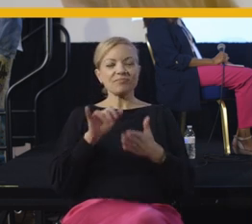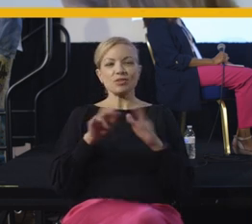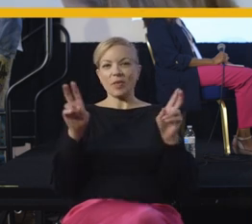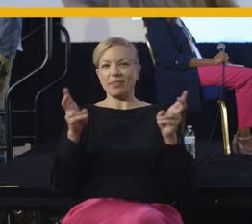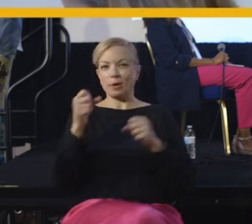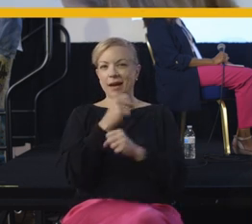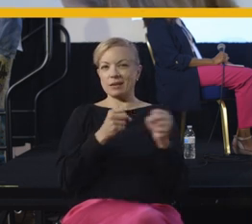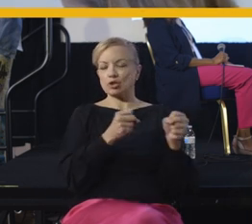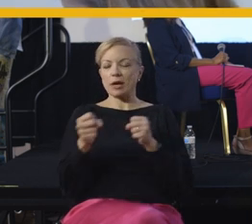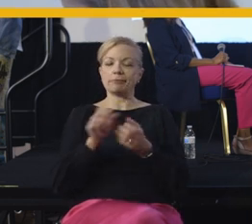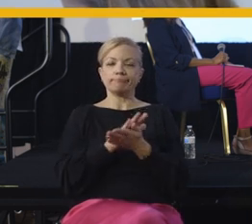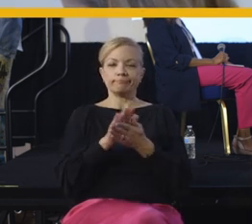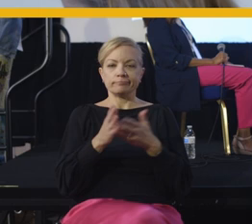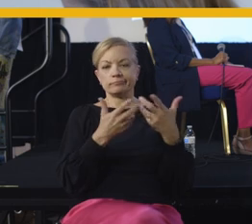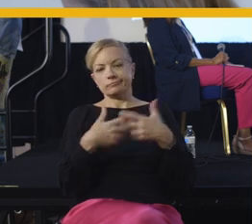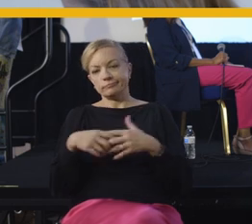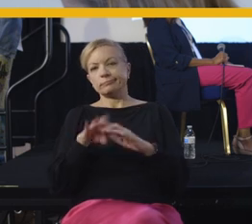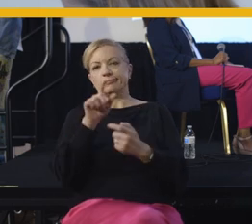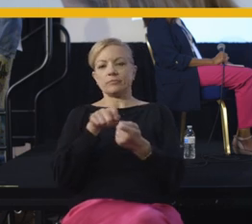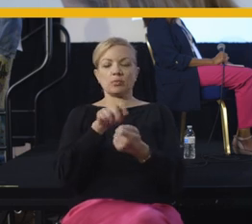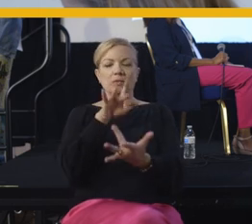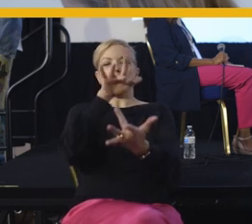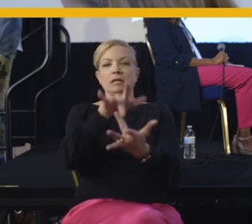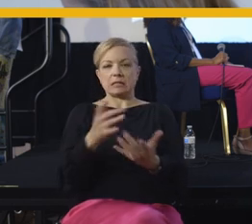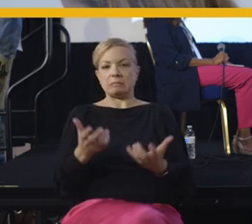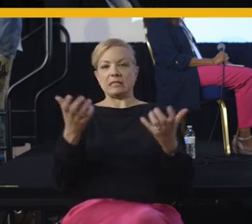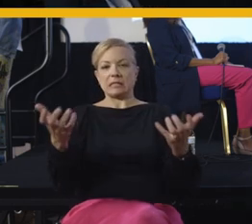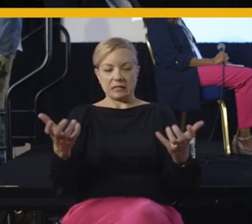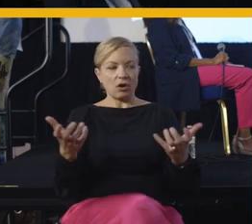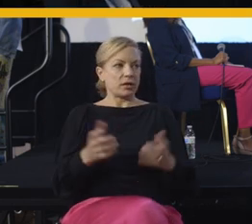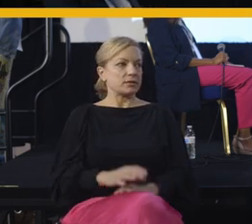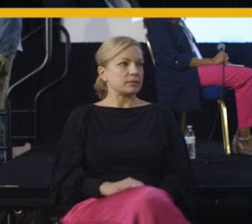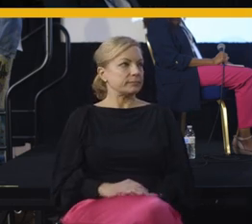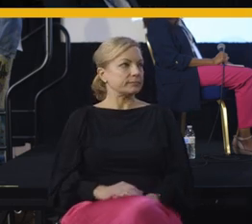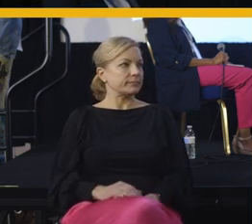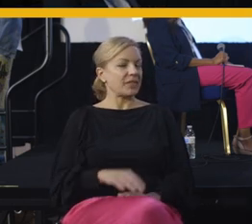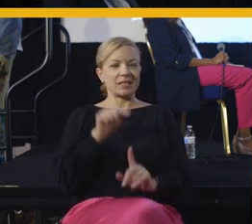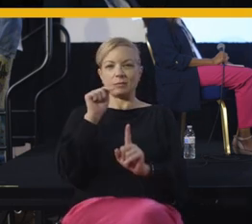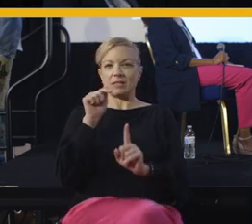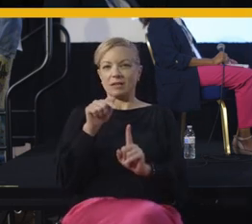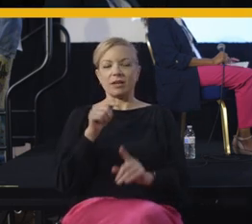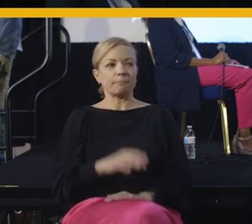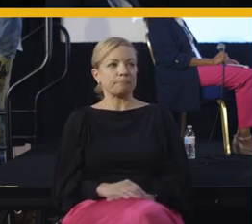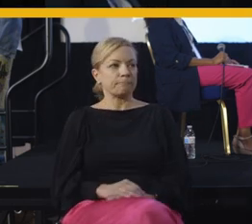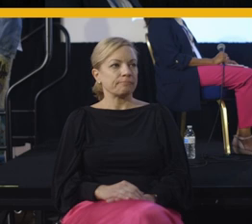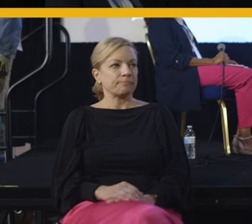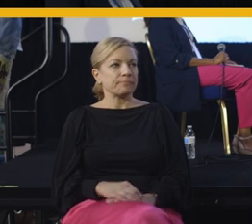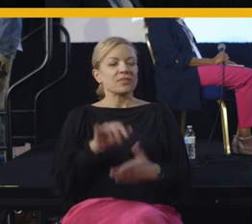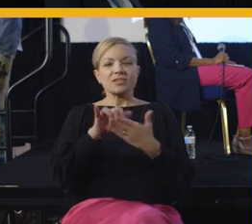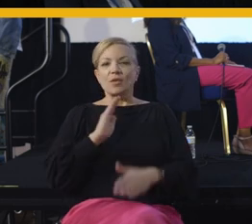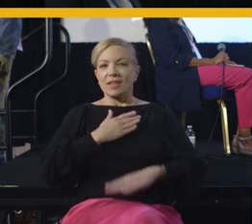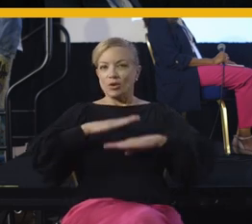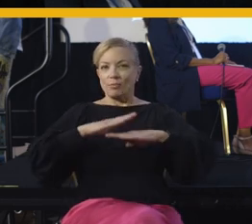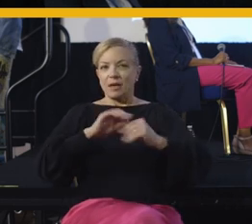to, you know, try to reach specific audiences rather than a one-size-fits-all approach. So that's sort of our multi-platform approach in a quick nutshell,